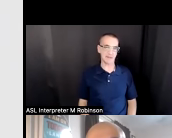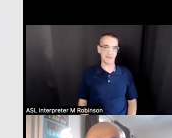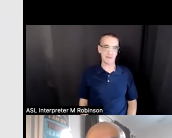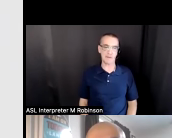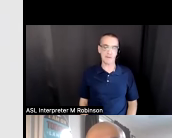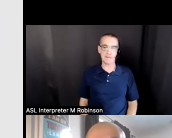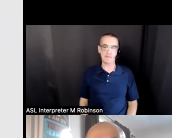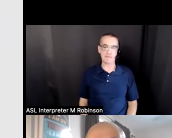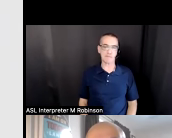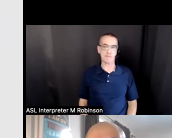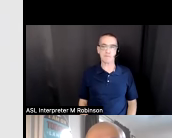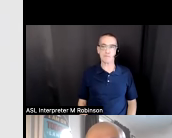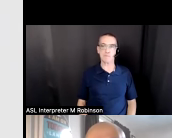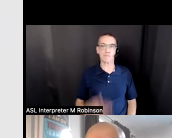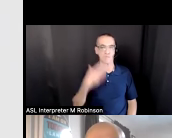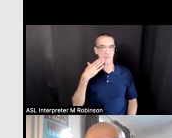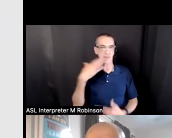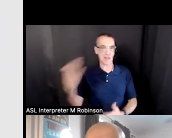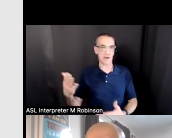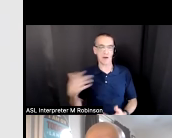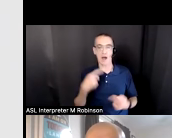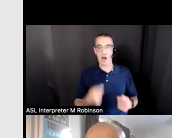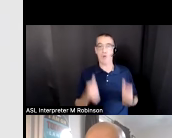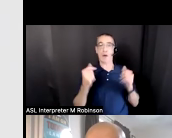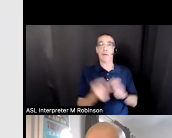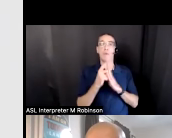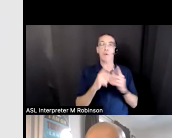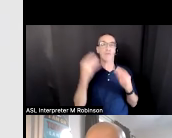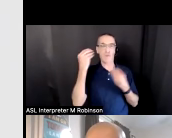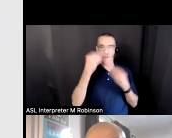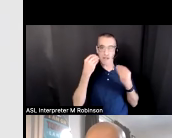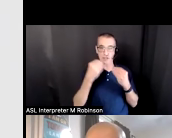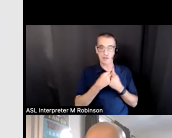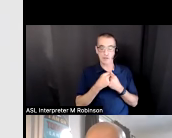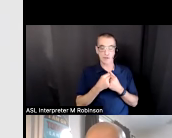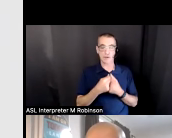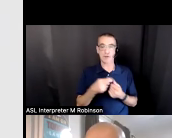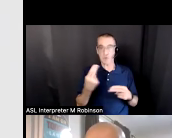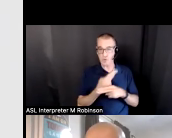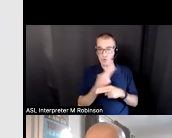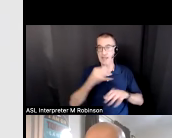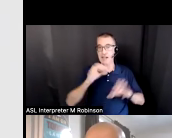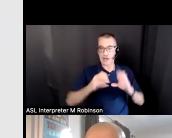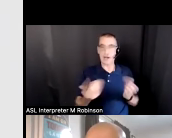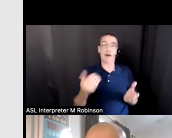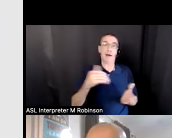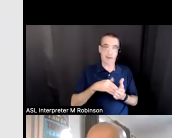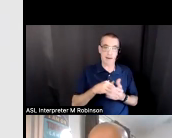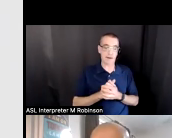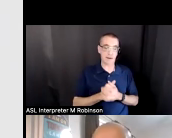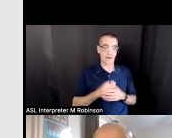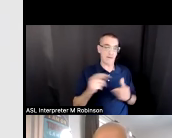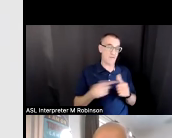Thanks, Francie. So we're going to do a quick moment of reflection, utilizing the chat again. The